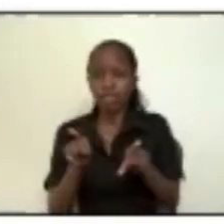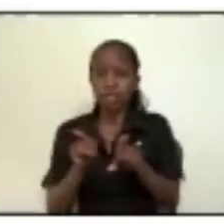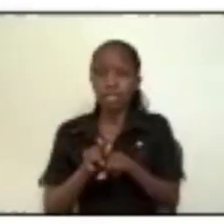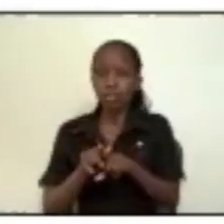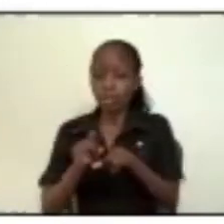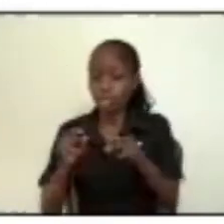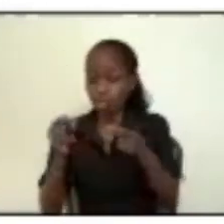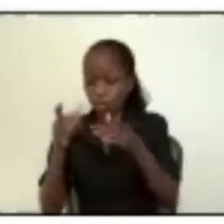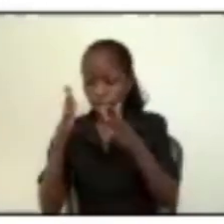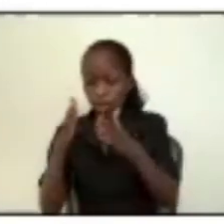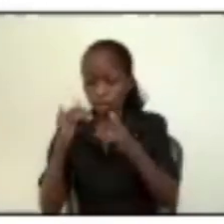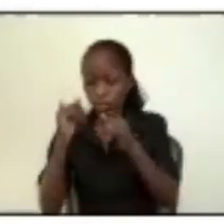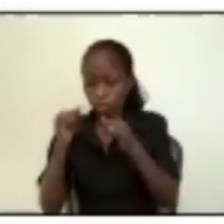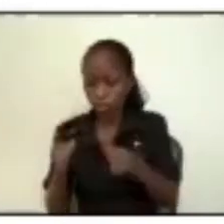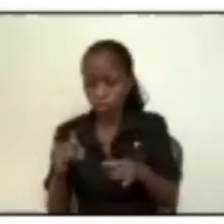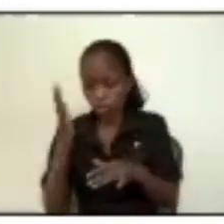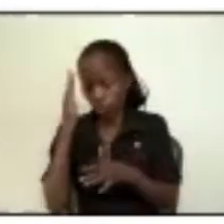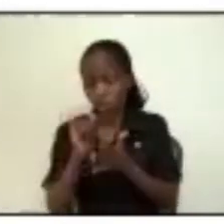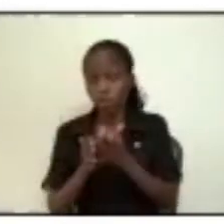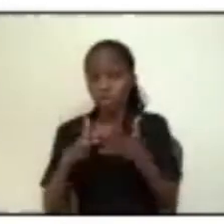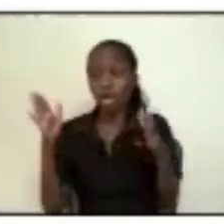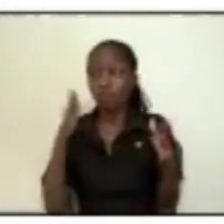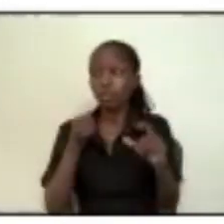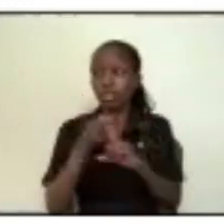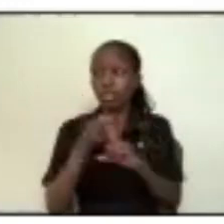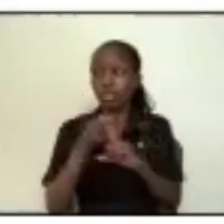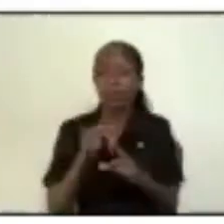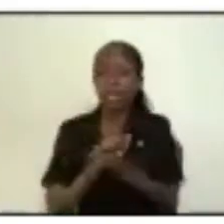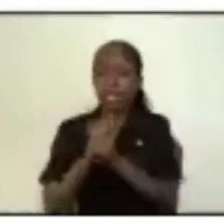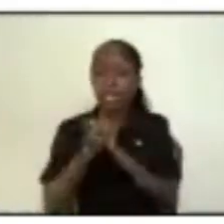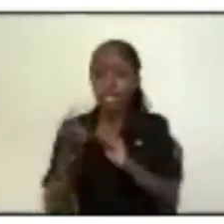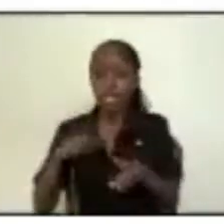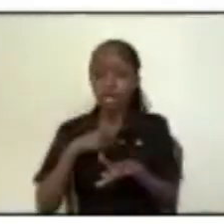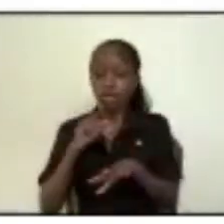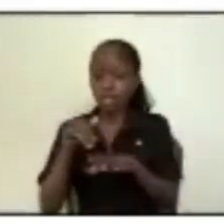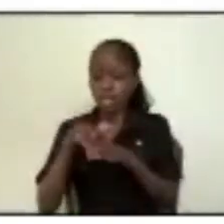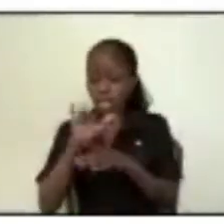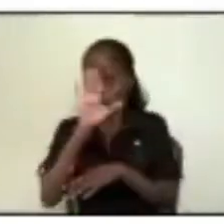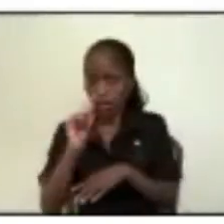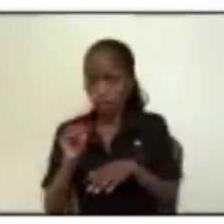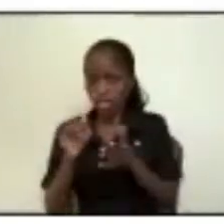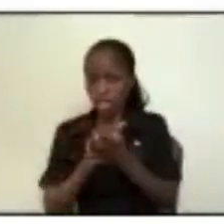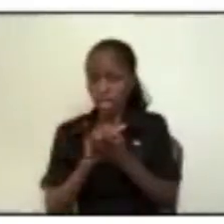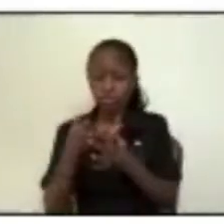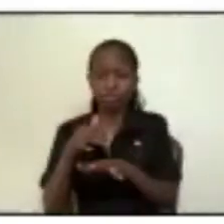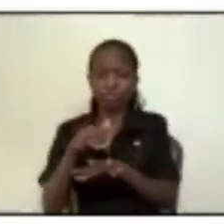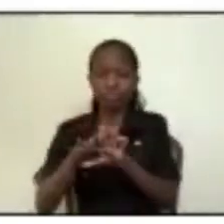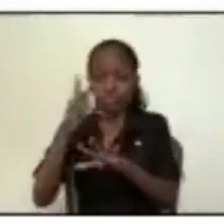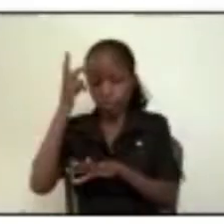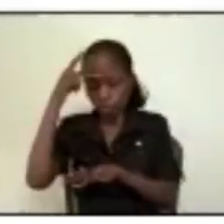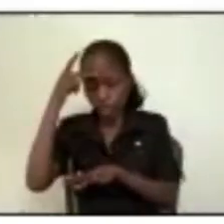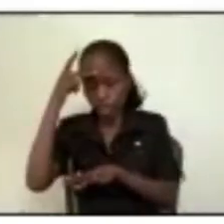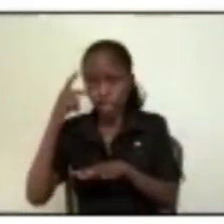huge influence on the changes on our continent, that we influence policies as the